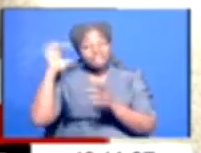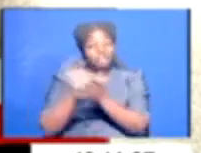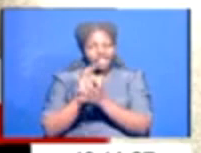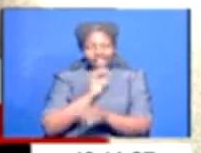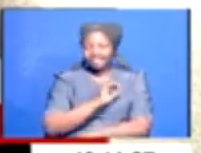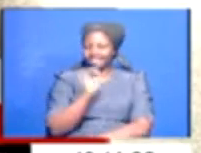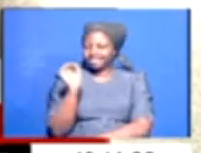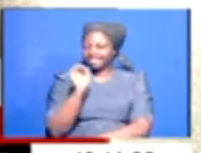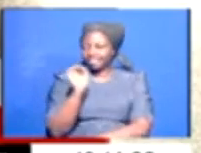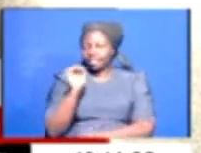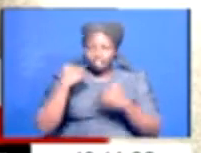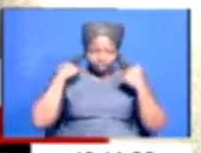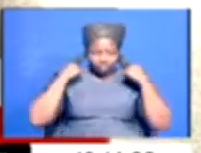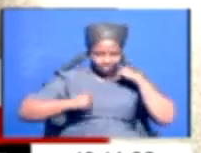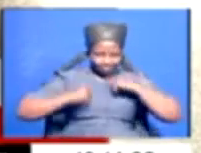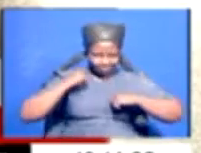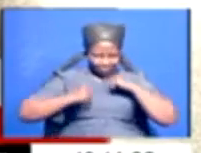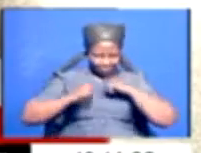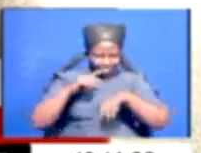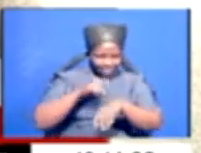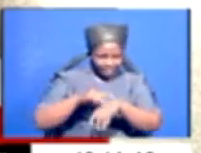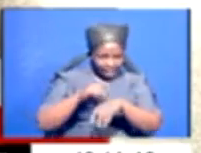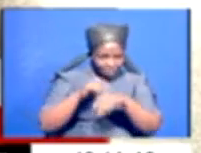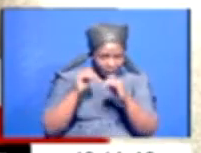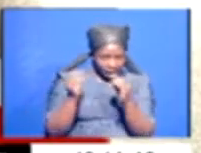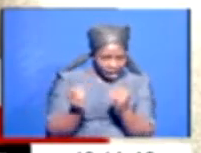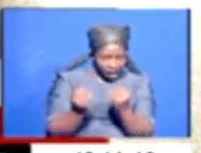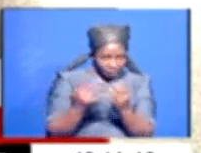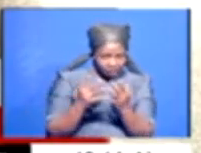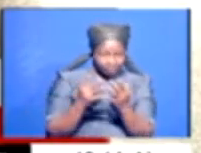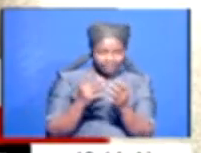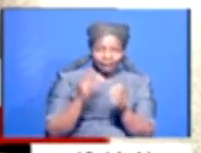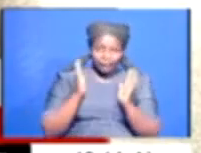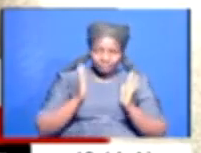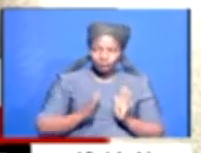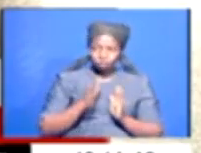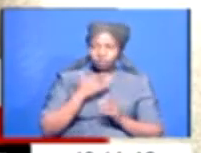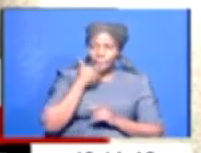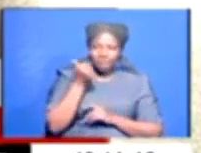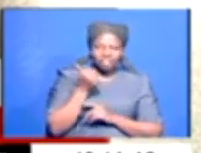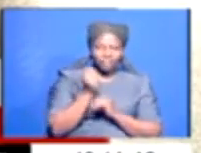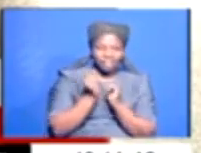I ran a time of a personal best of 11:20.